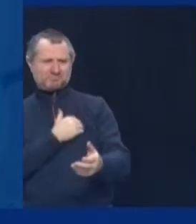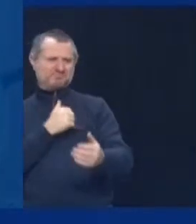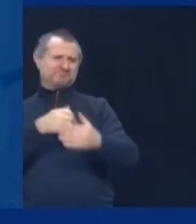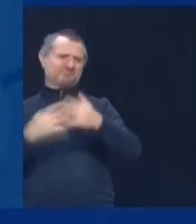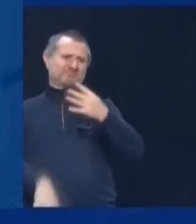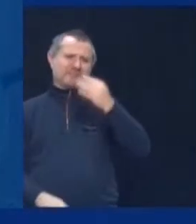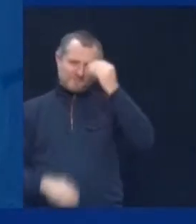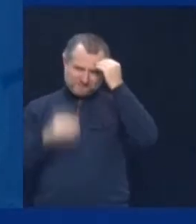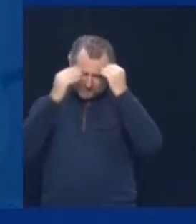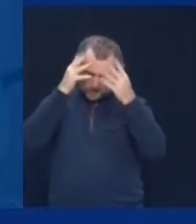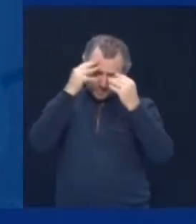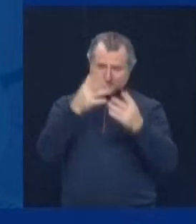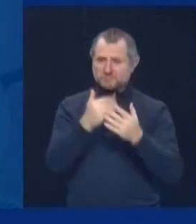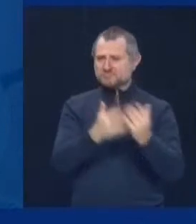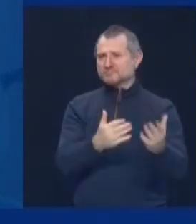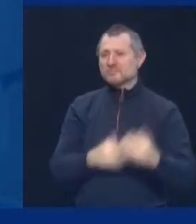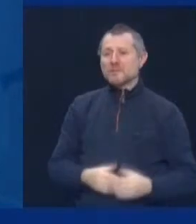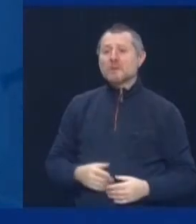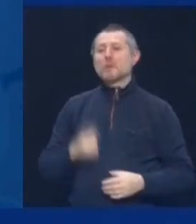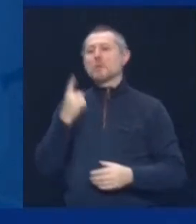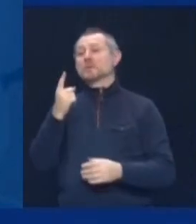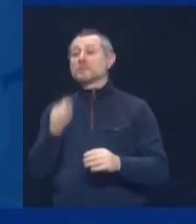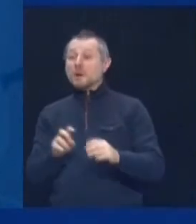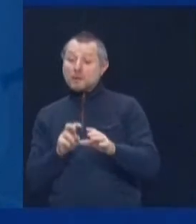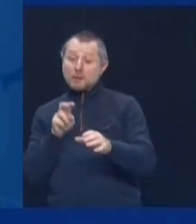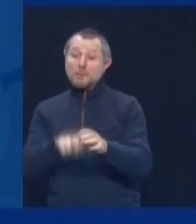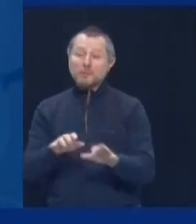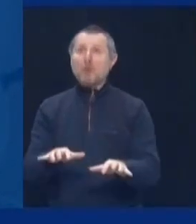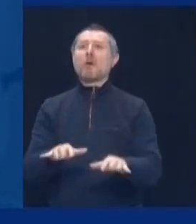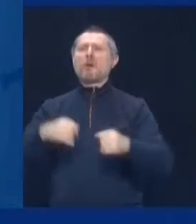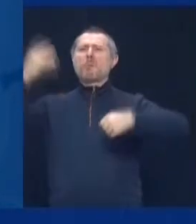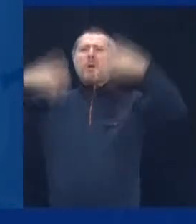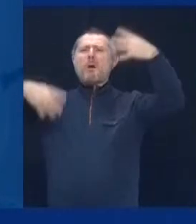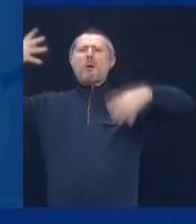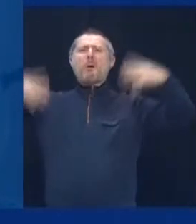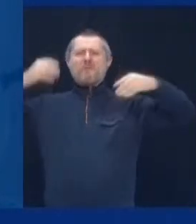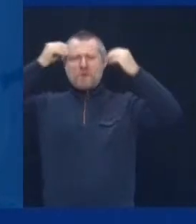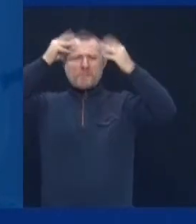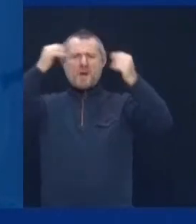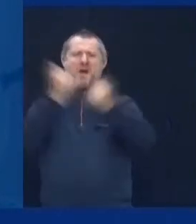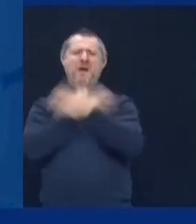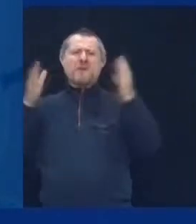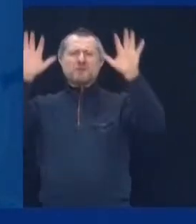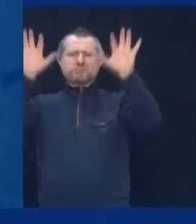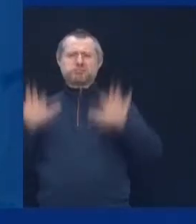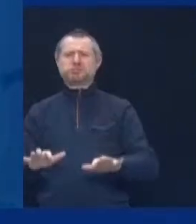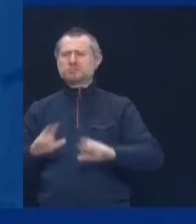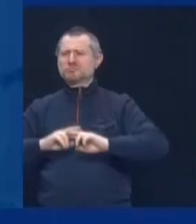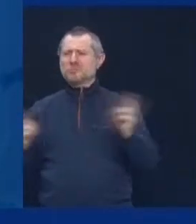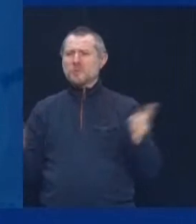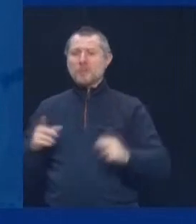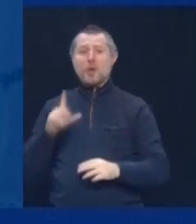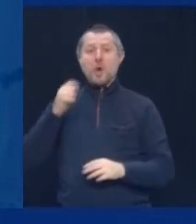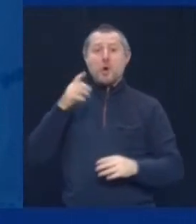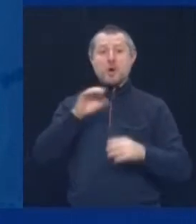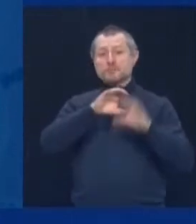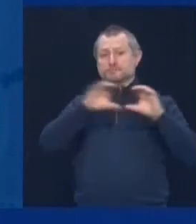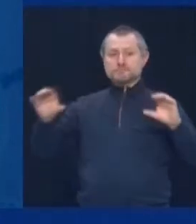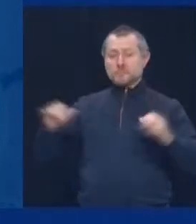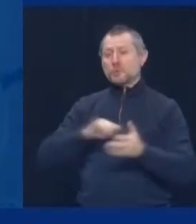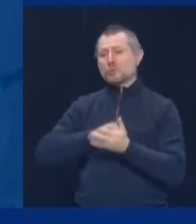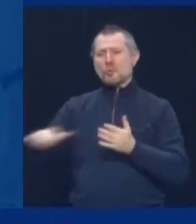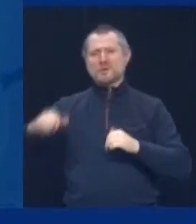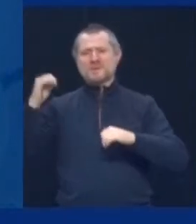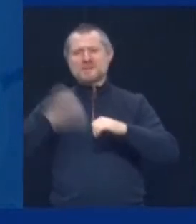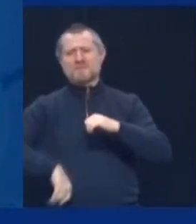It's a one-stop for all information. That logo, New York Tough, that is supposed to be